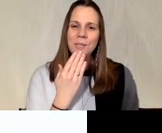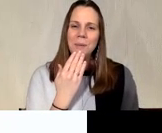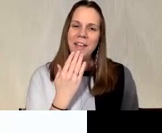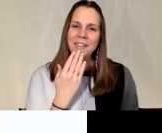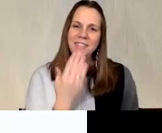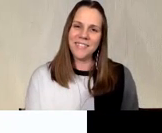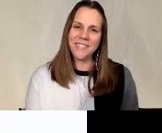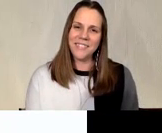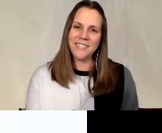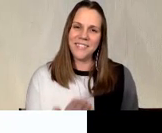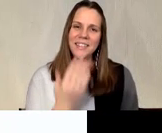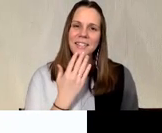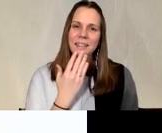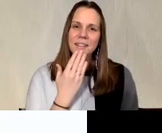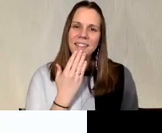you want to smile.